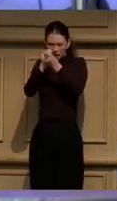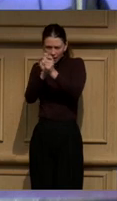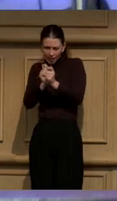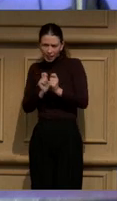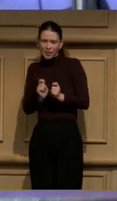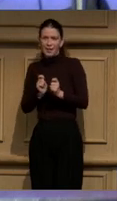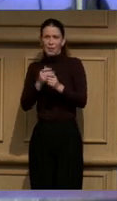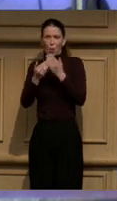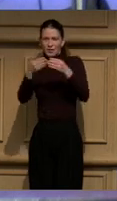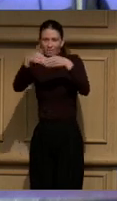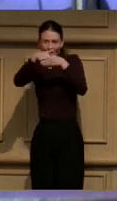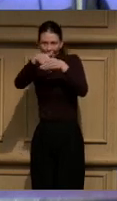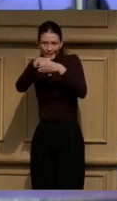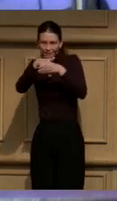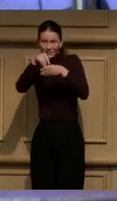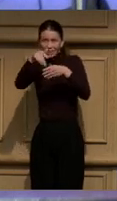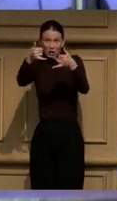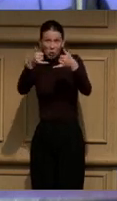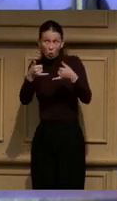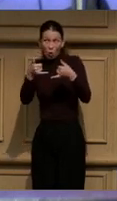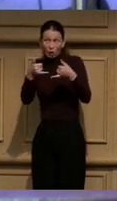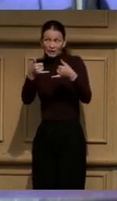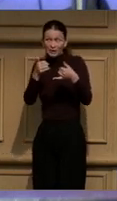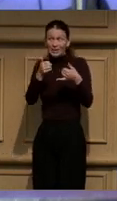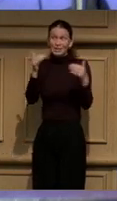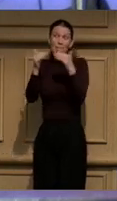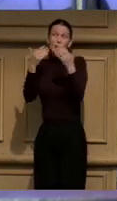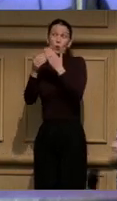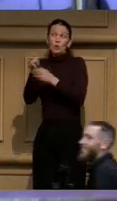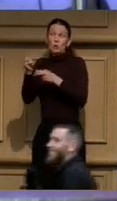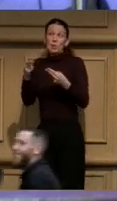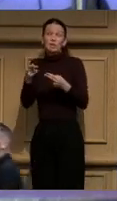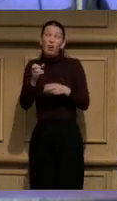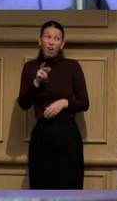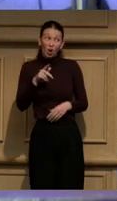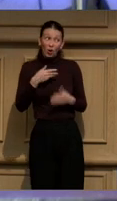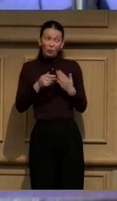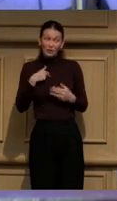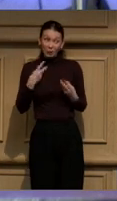need, or what I'd want? Yeah, what you want? Kind of more specific. Yes,